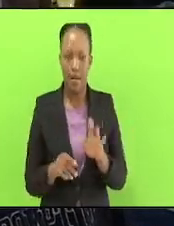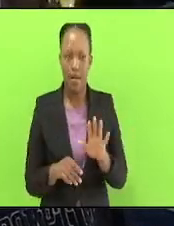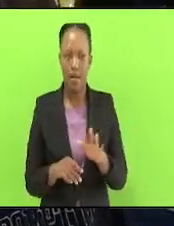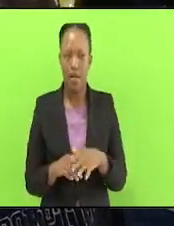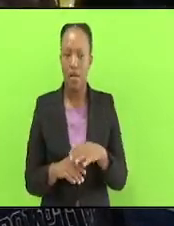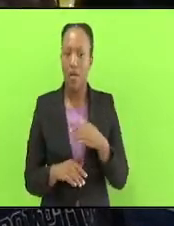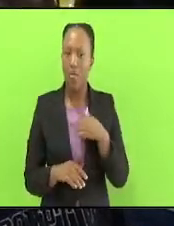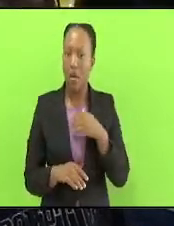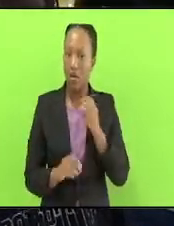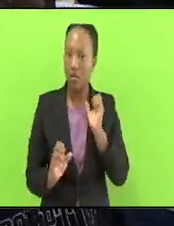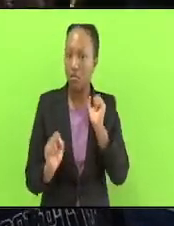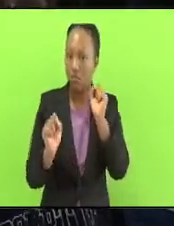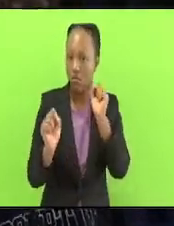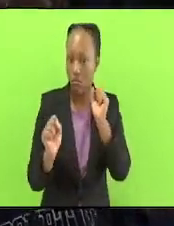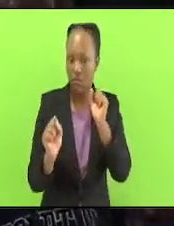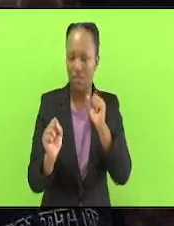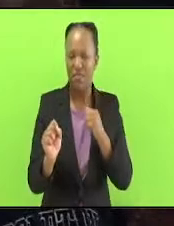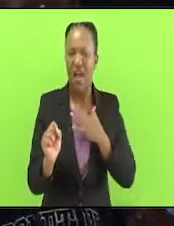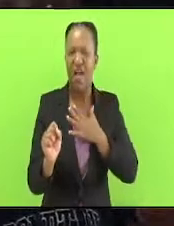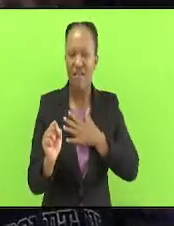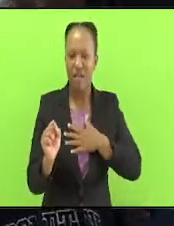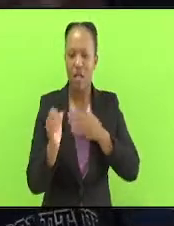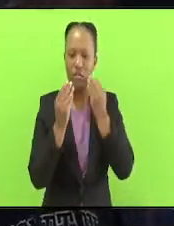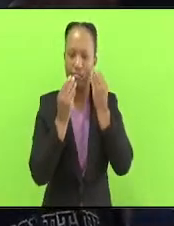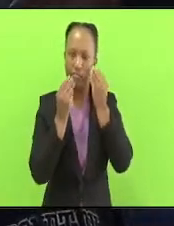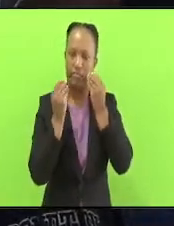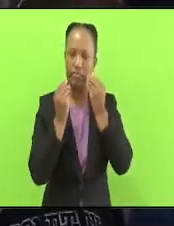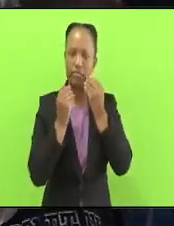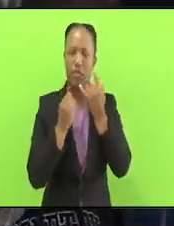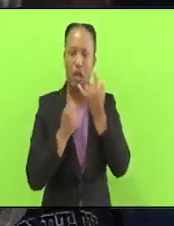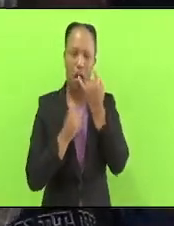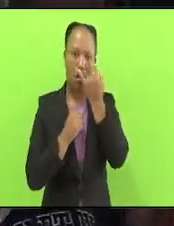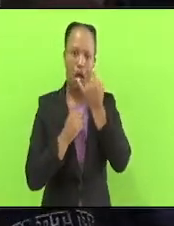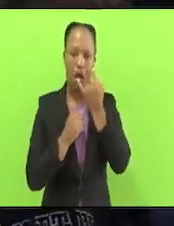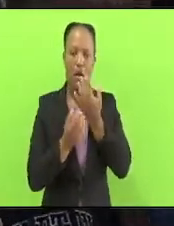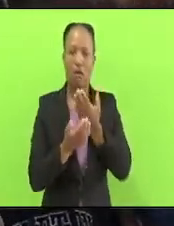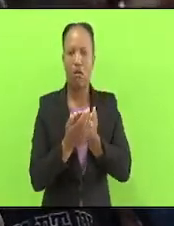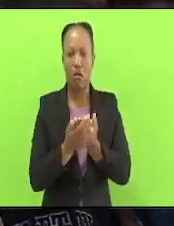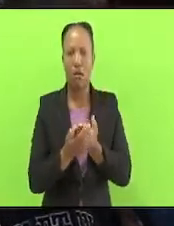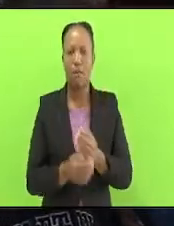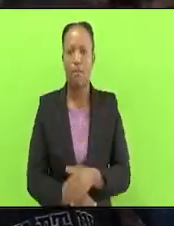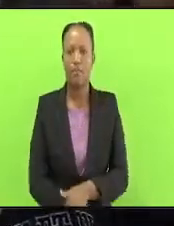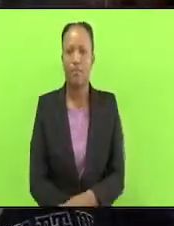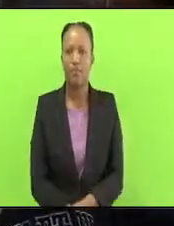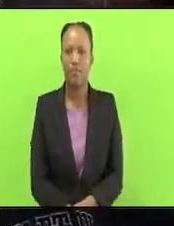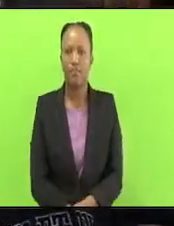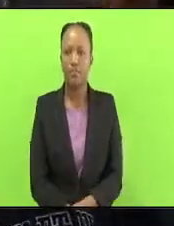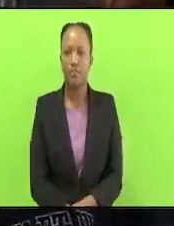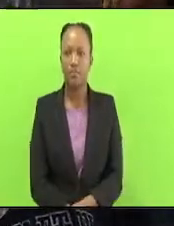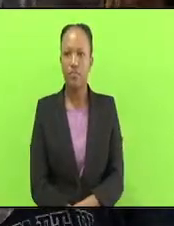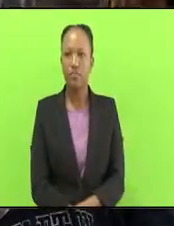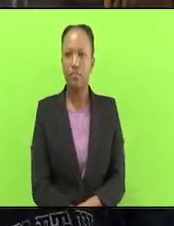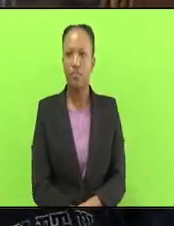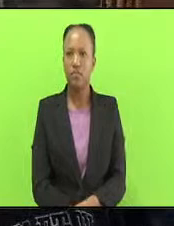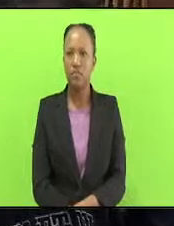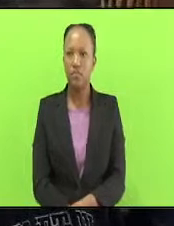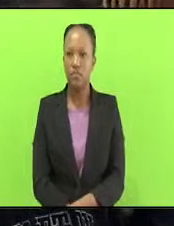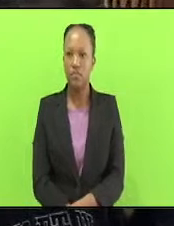nka lela. This challenge, when I speak about this challenge, I feel like crying.